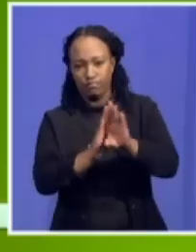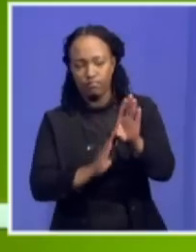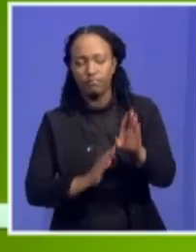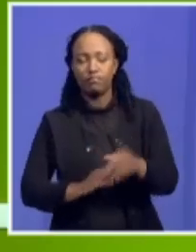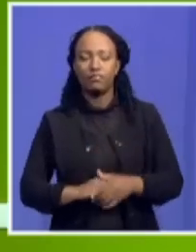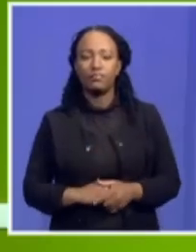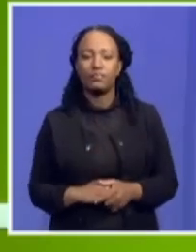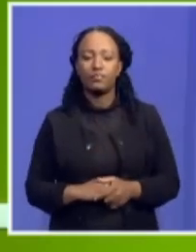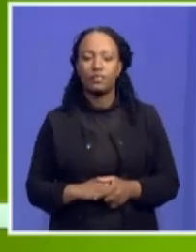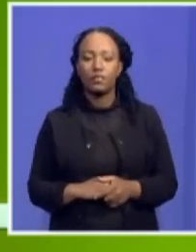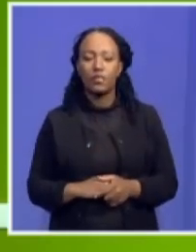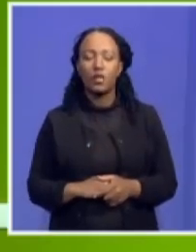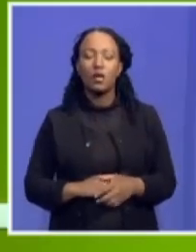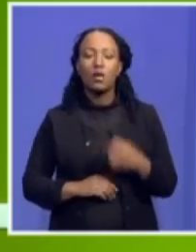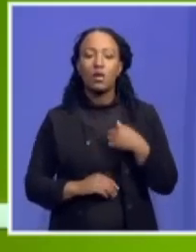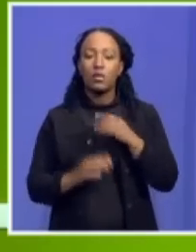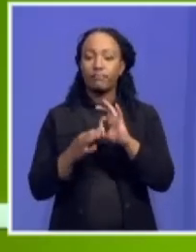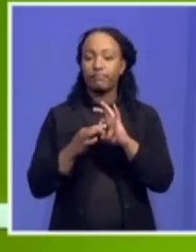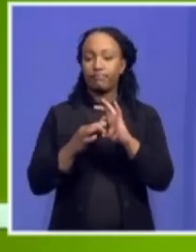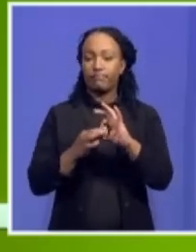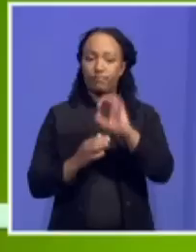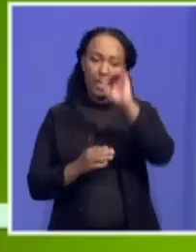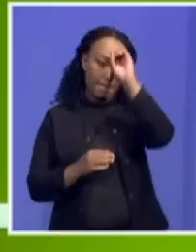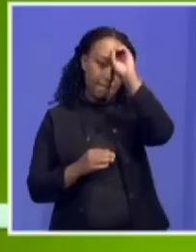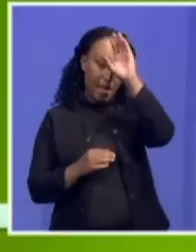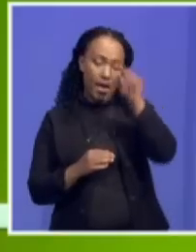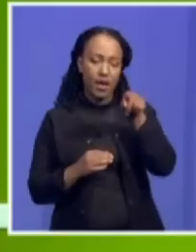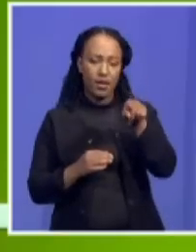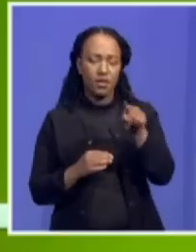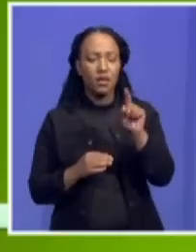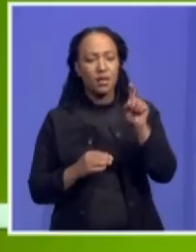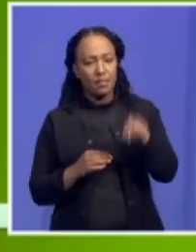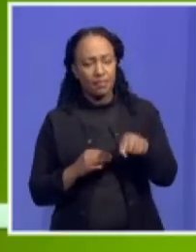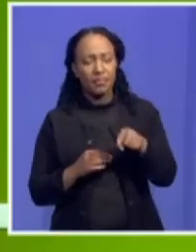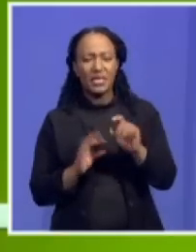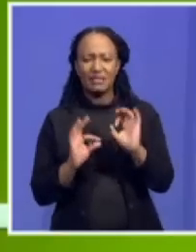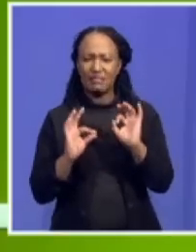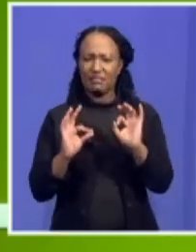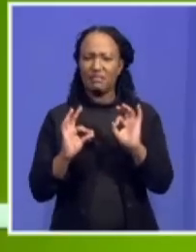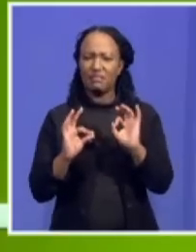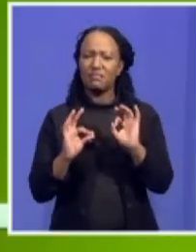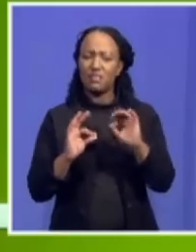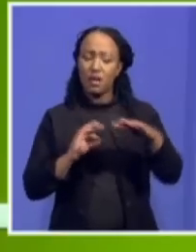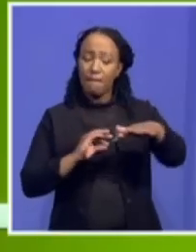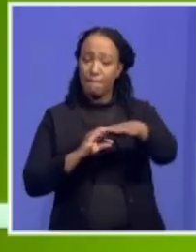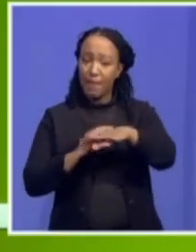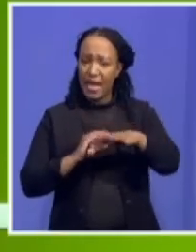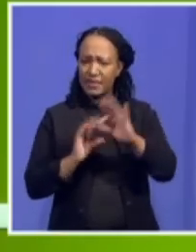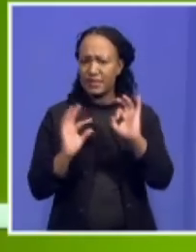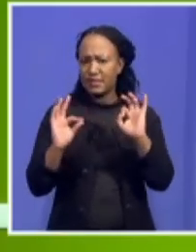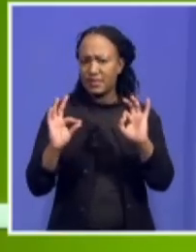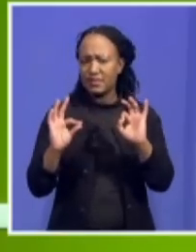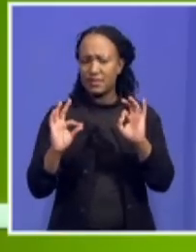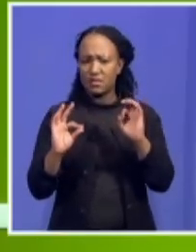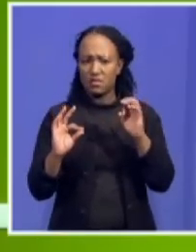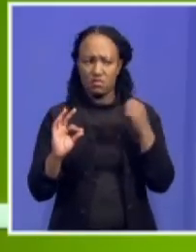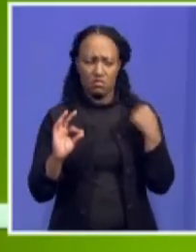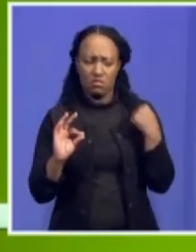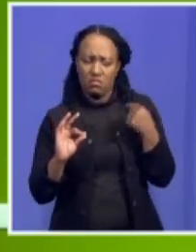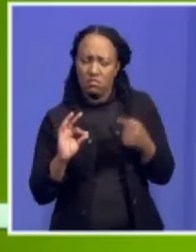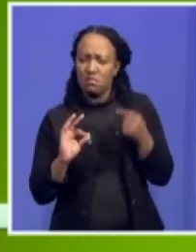to ensuring that mining occupies its rightful place, as it has always done in the